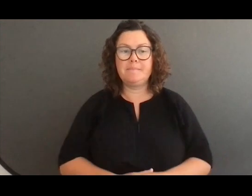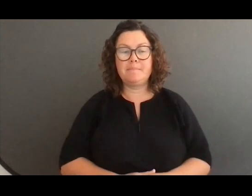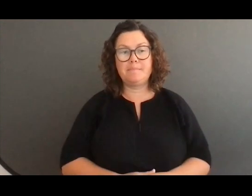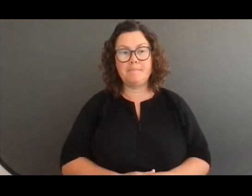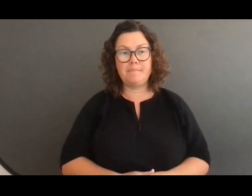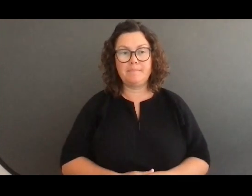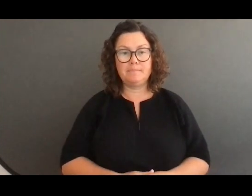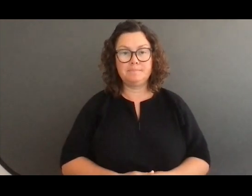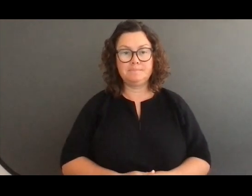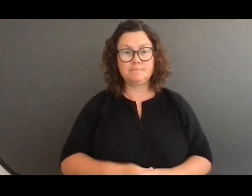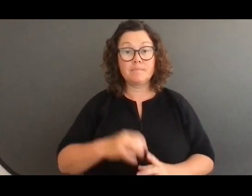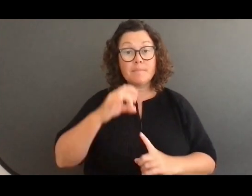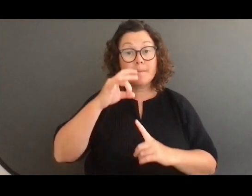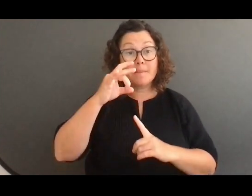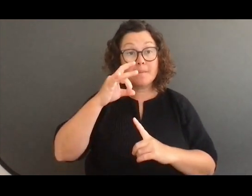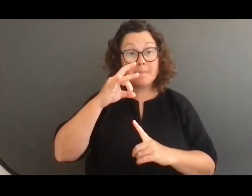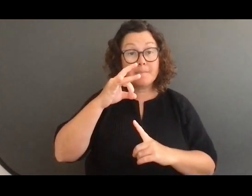The main part of